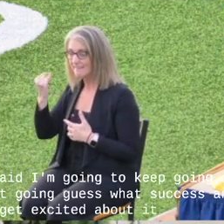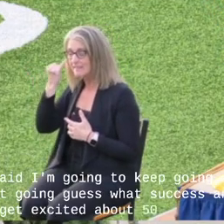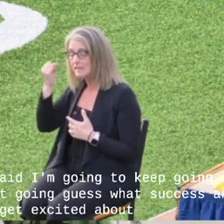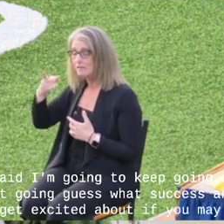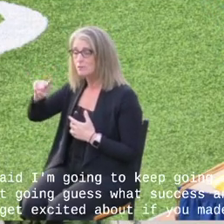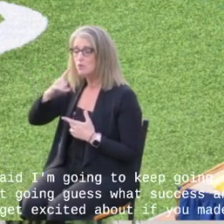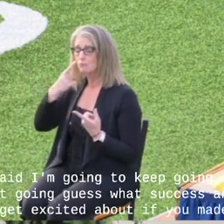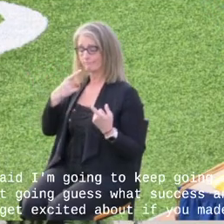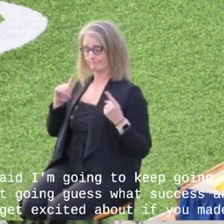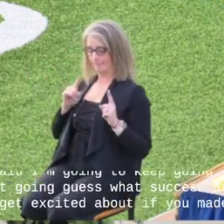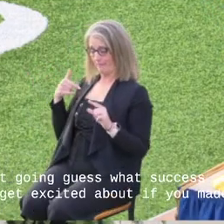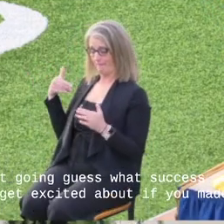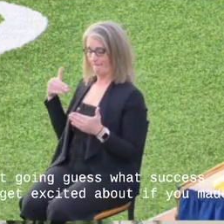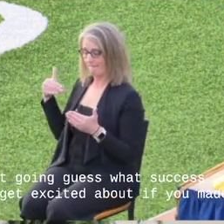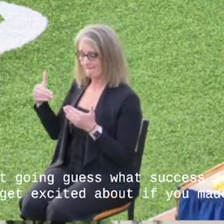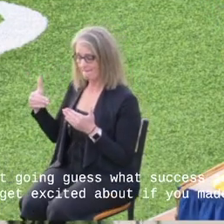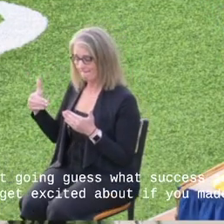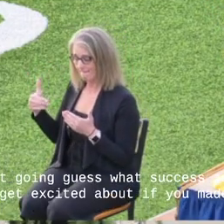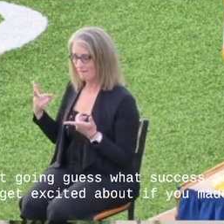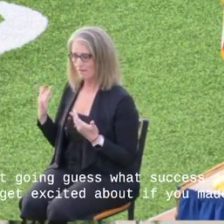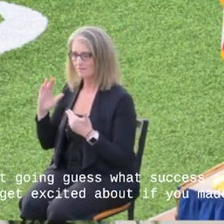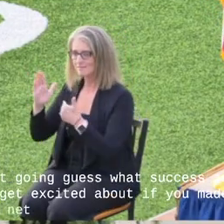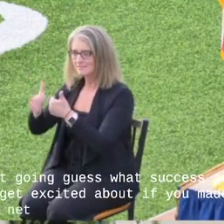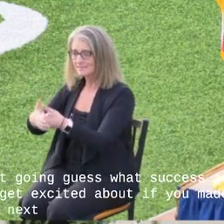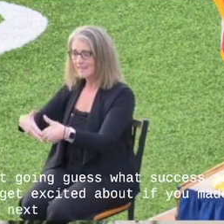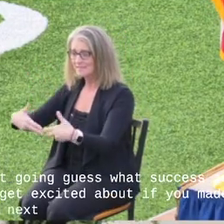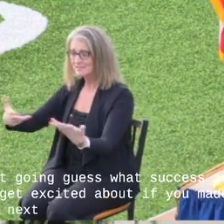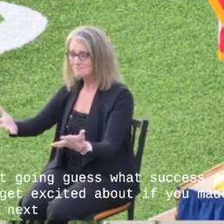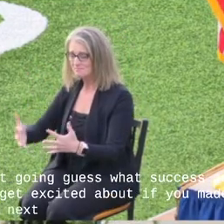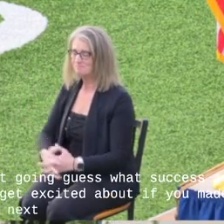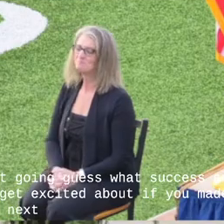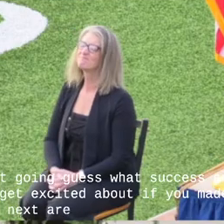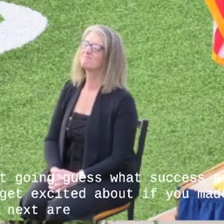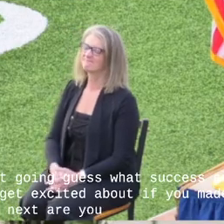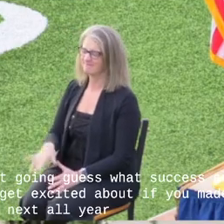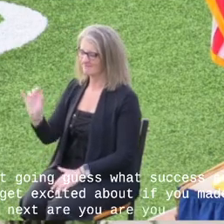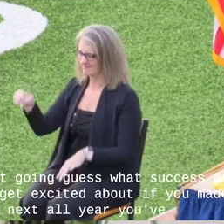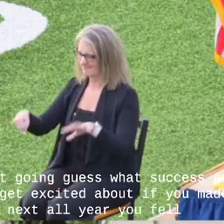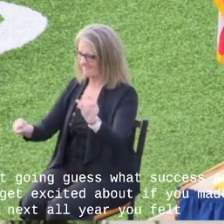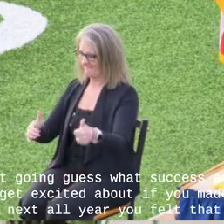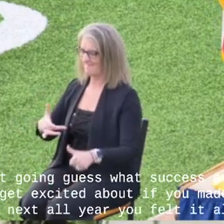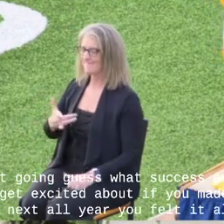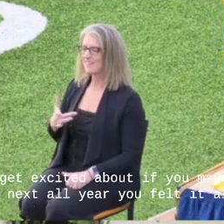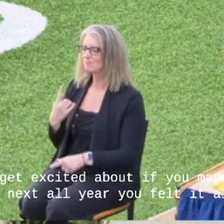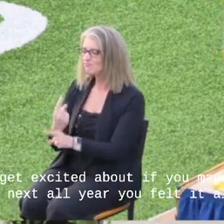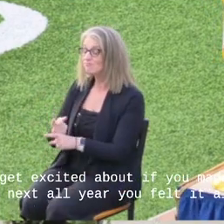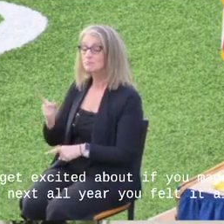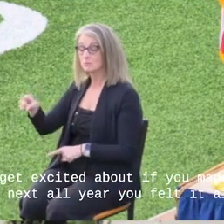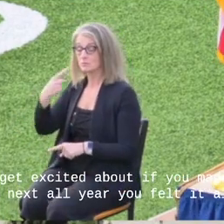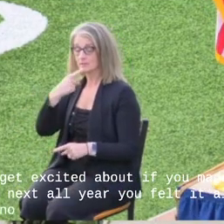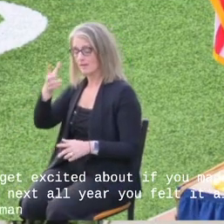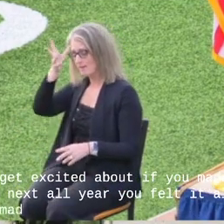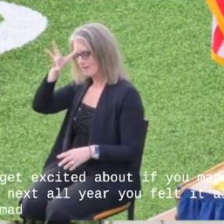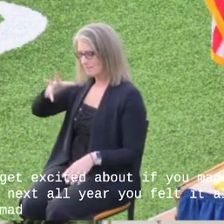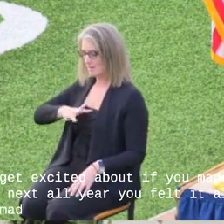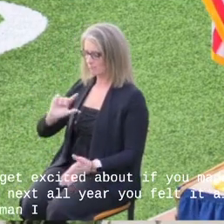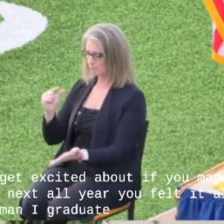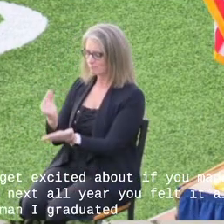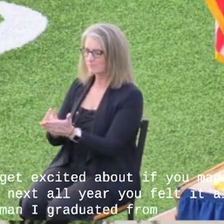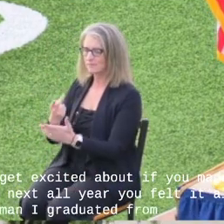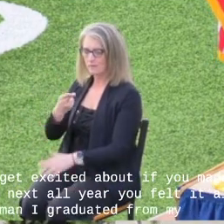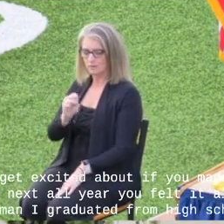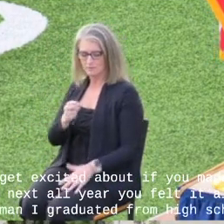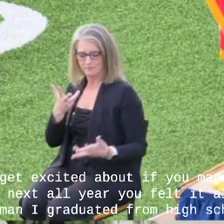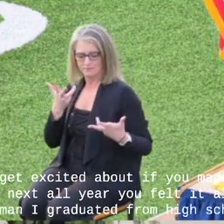you made it this far, what's next? Oh yeah, you felt it all right. You said, man, I graduated from